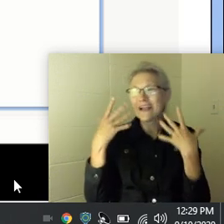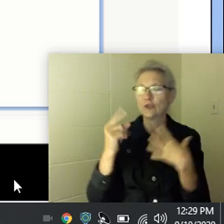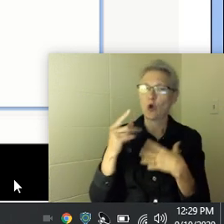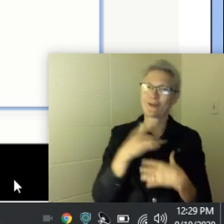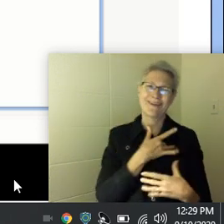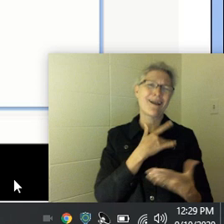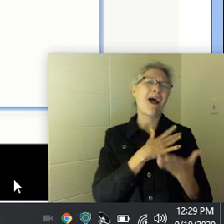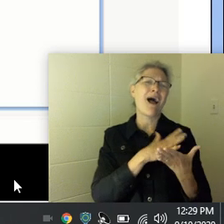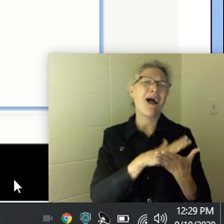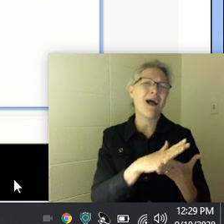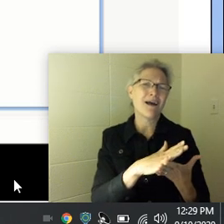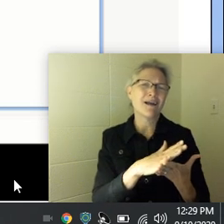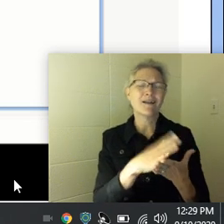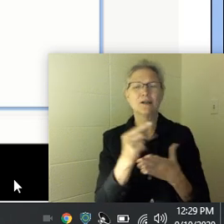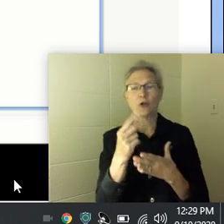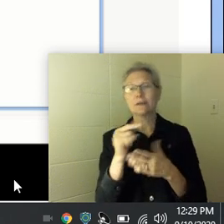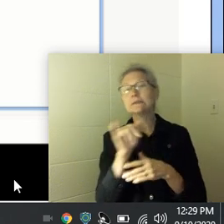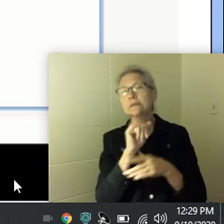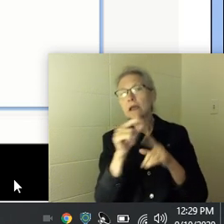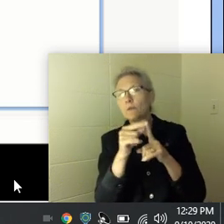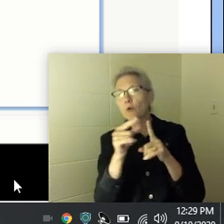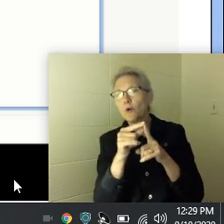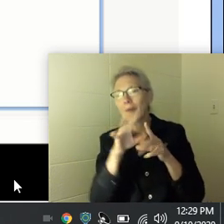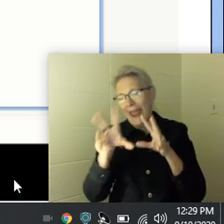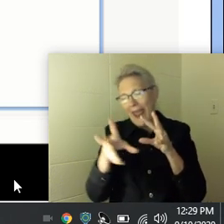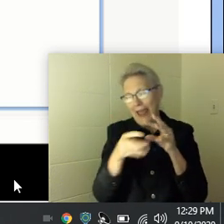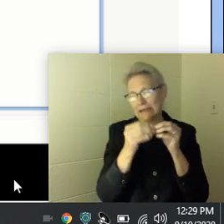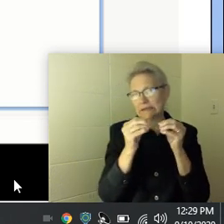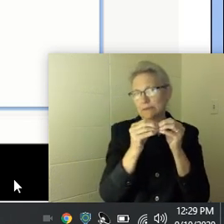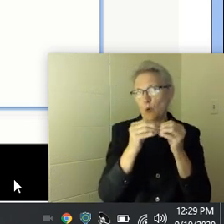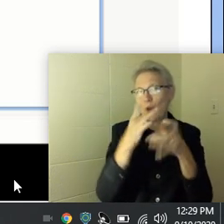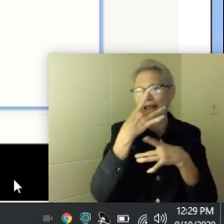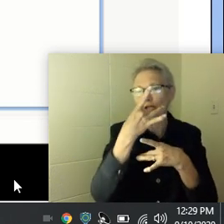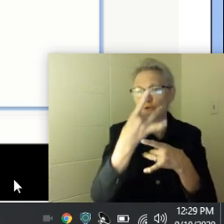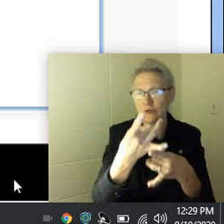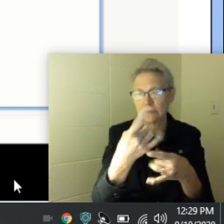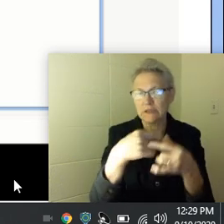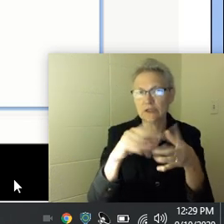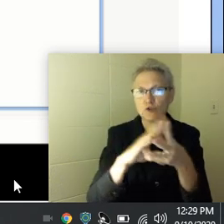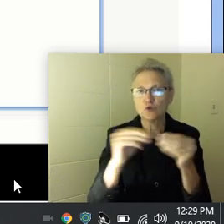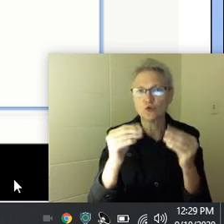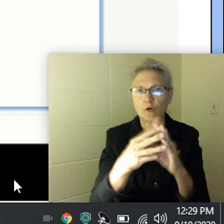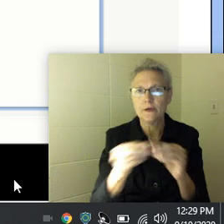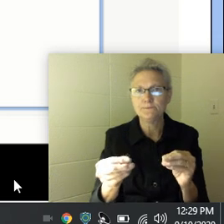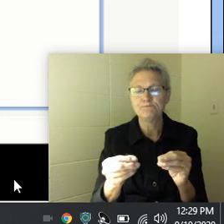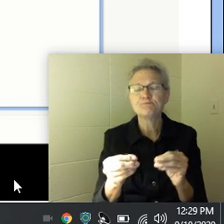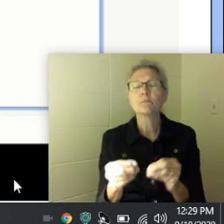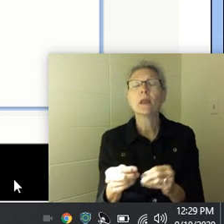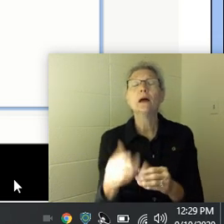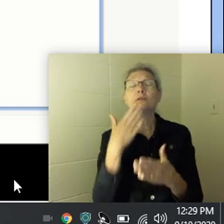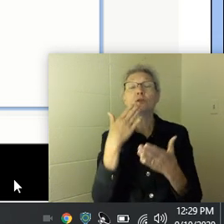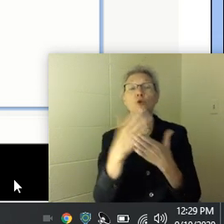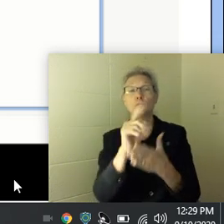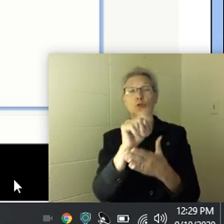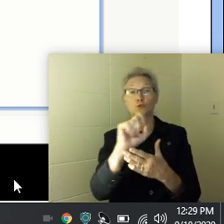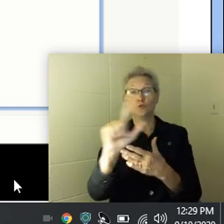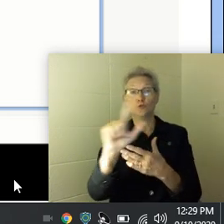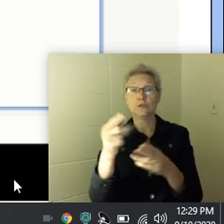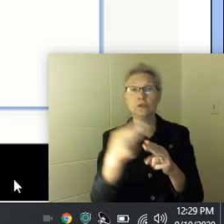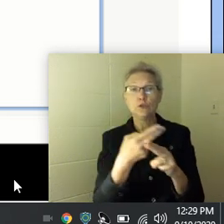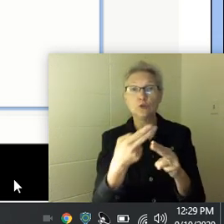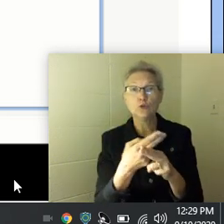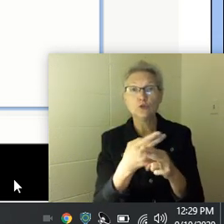So again, it's the same word, but it just adds more into your story. So this is a great tool that you can use